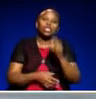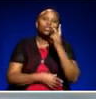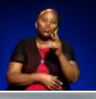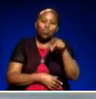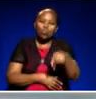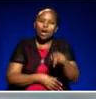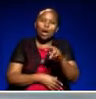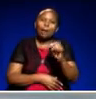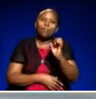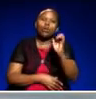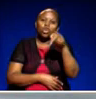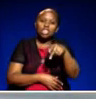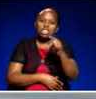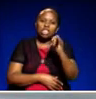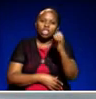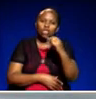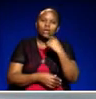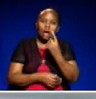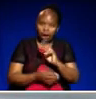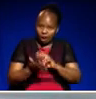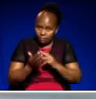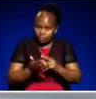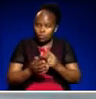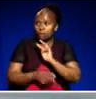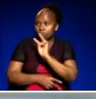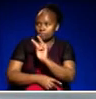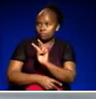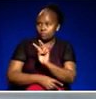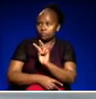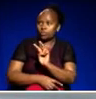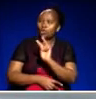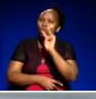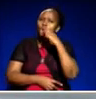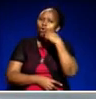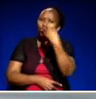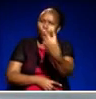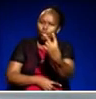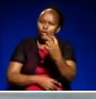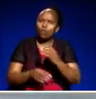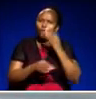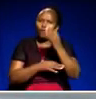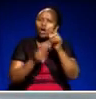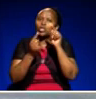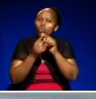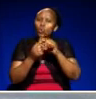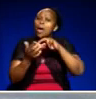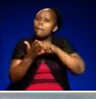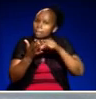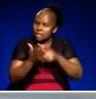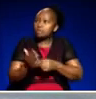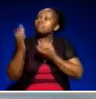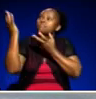prepositions are, we read together, look forward to, which means to